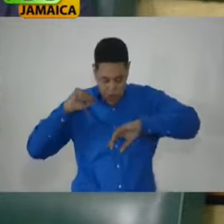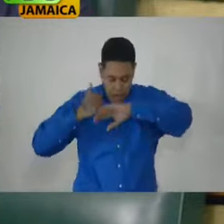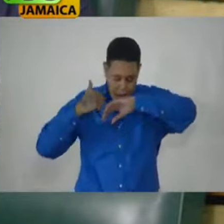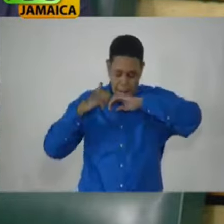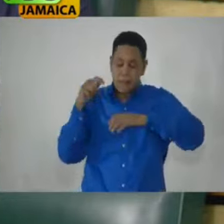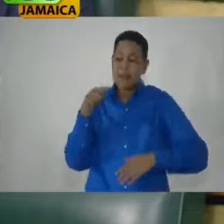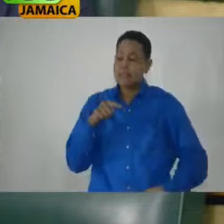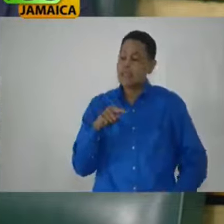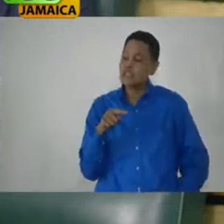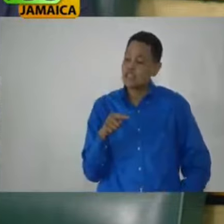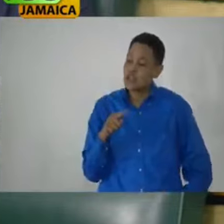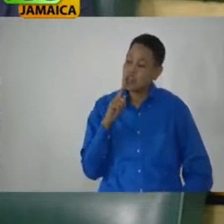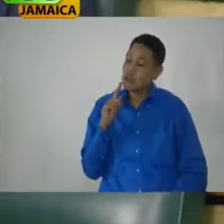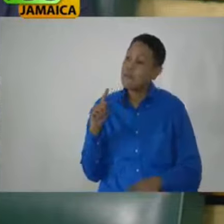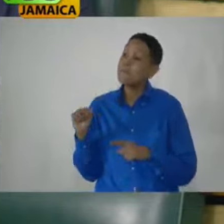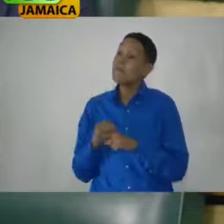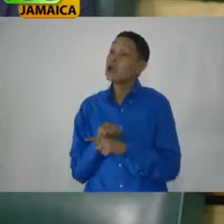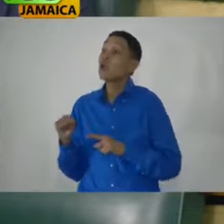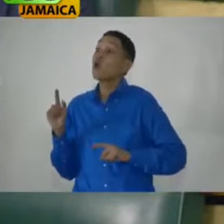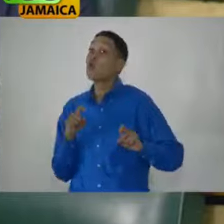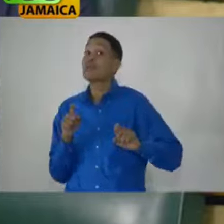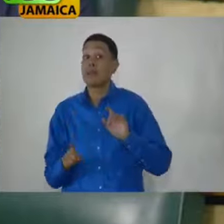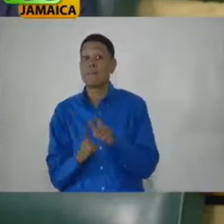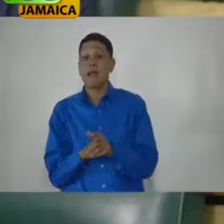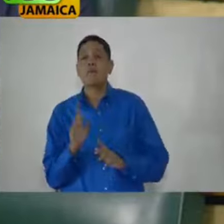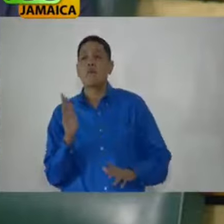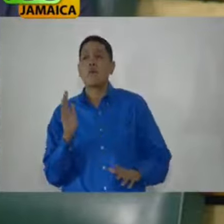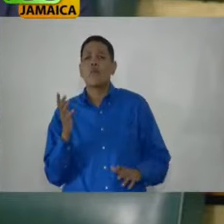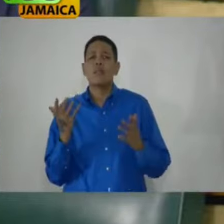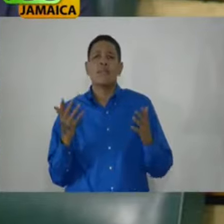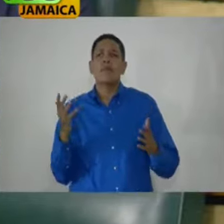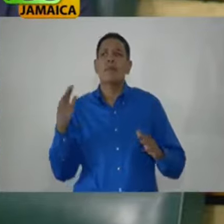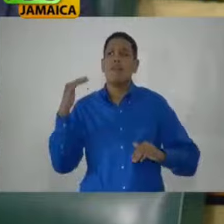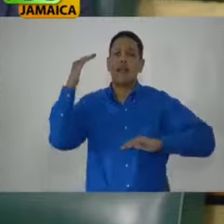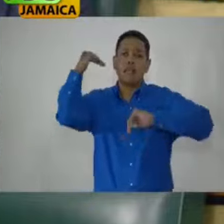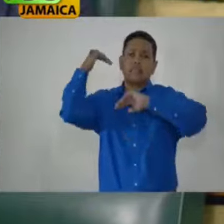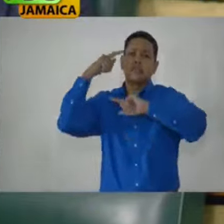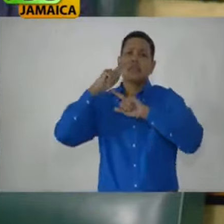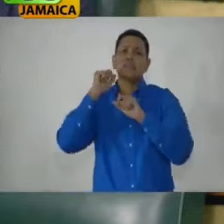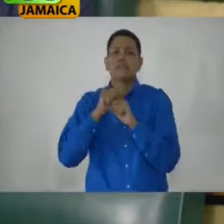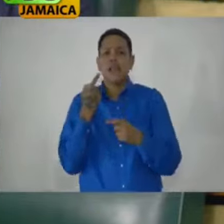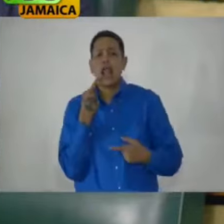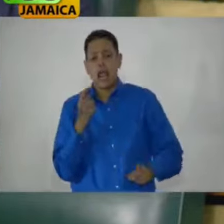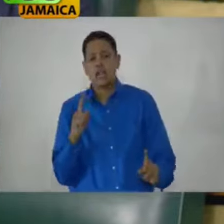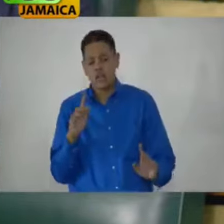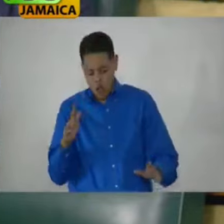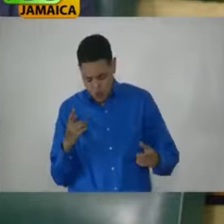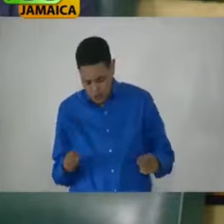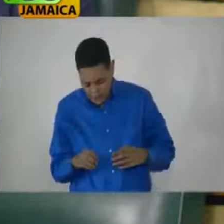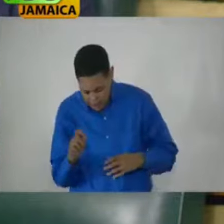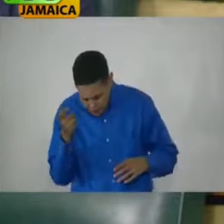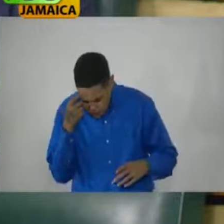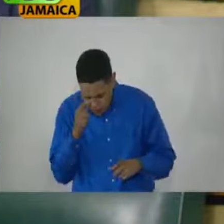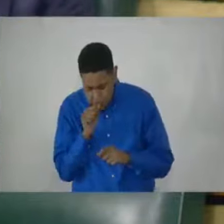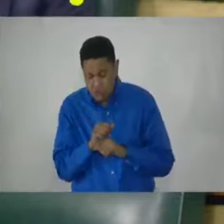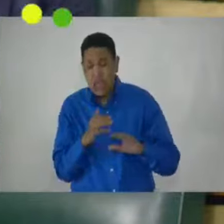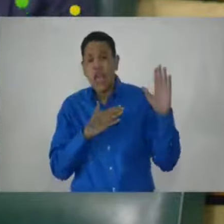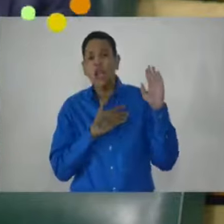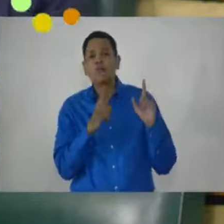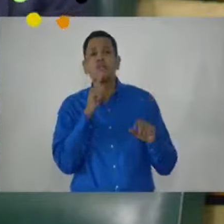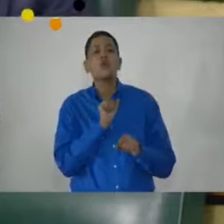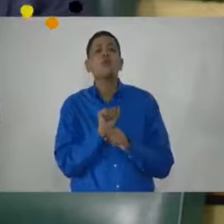implementation, practical questions may arise that were not anticipated in advance, and the government is committed